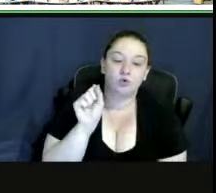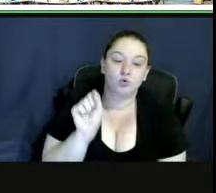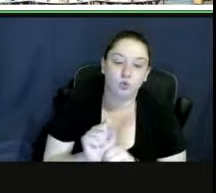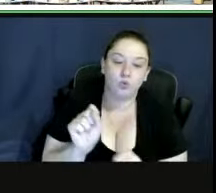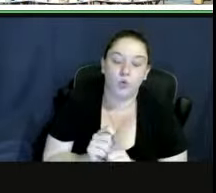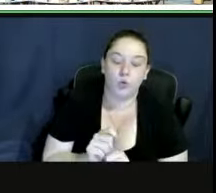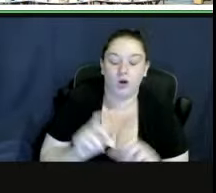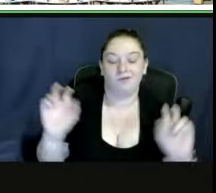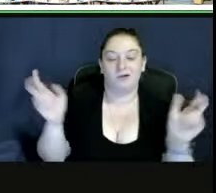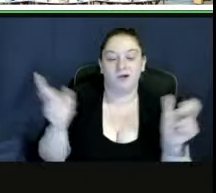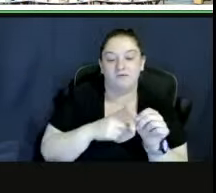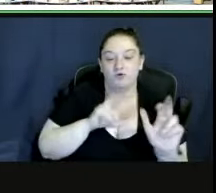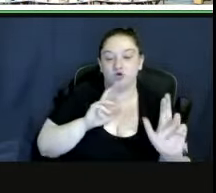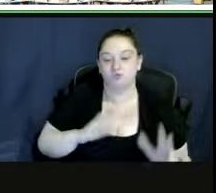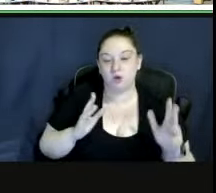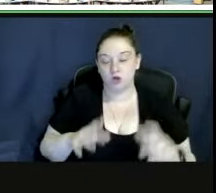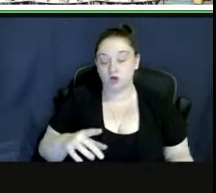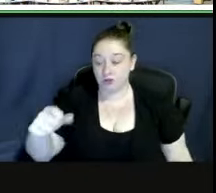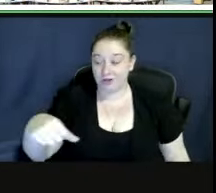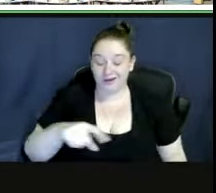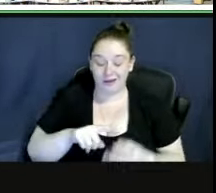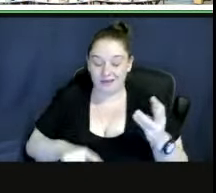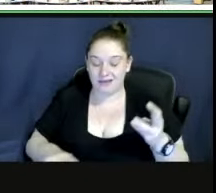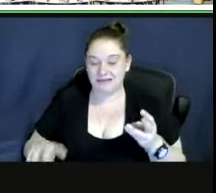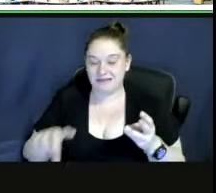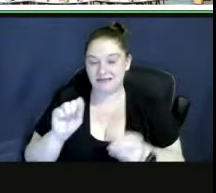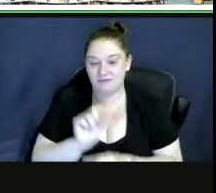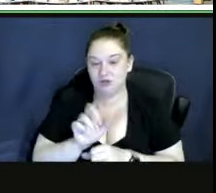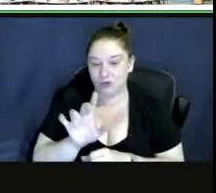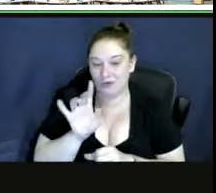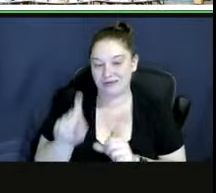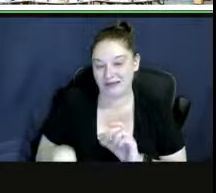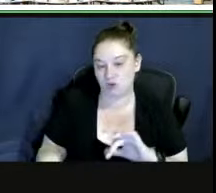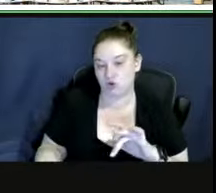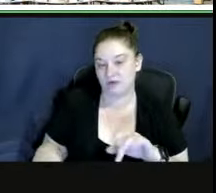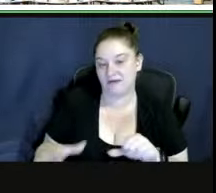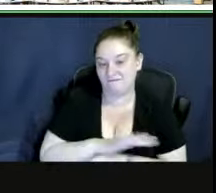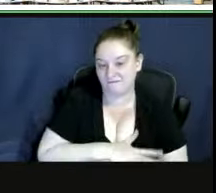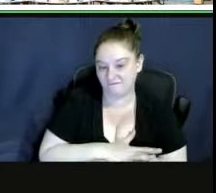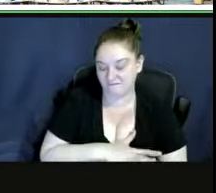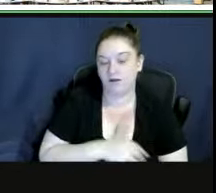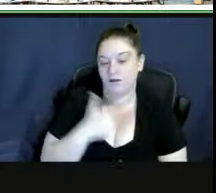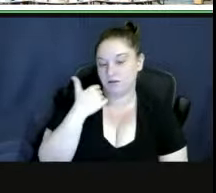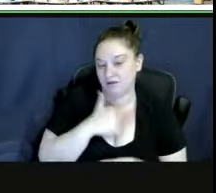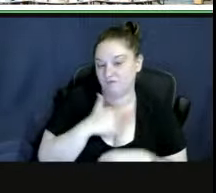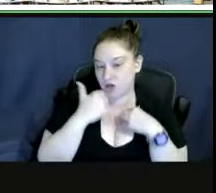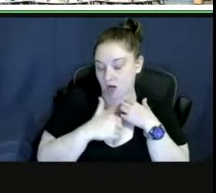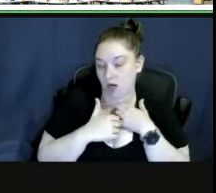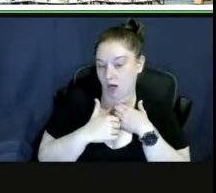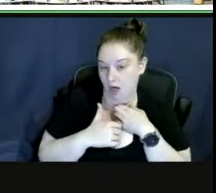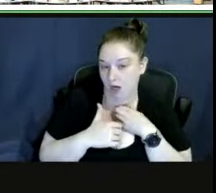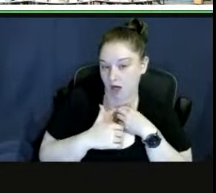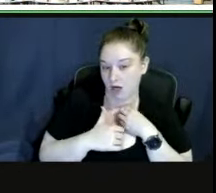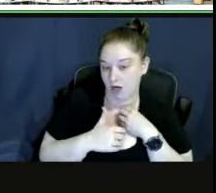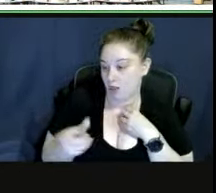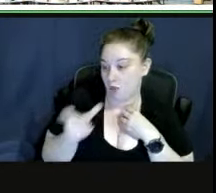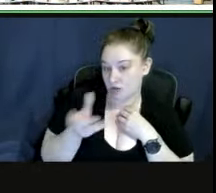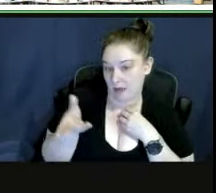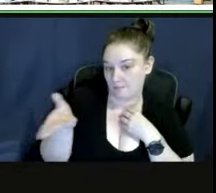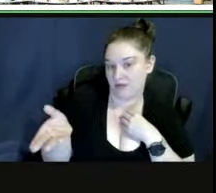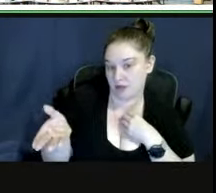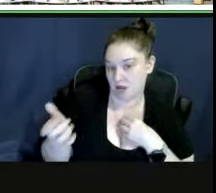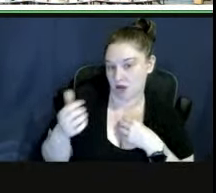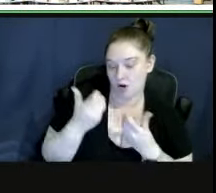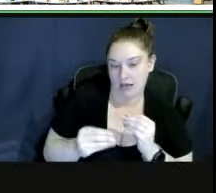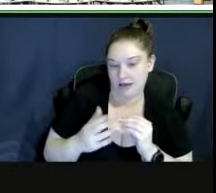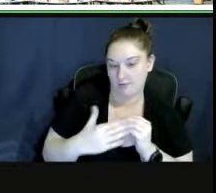our first responders. Yes, there's six positions that are going to need to be filled on a daily basis that aren't there, that won't be there anymore, that'll be filled